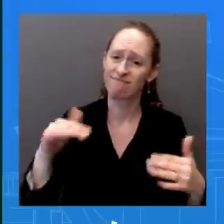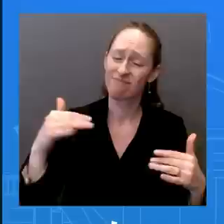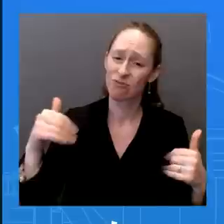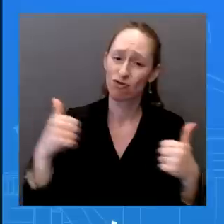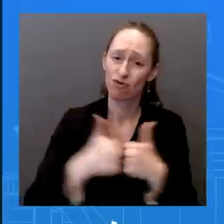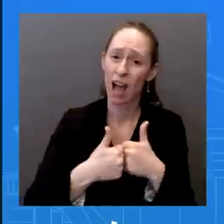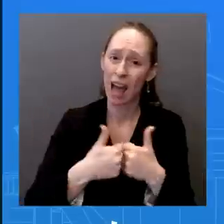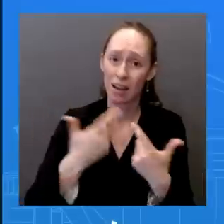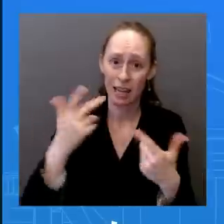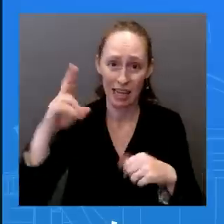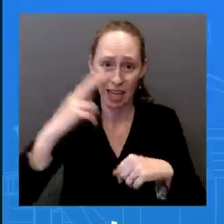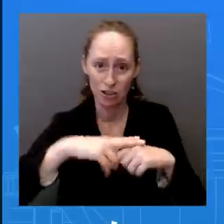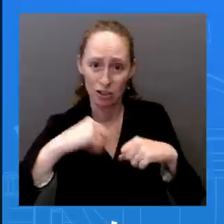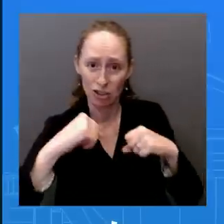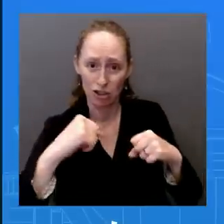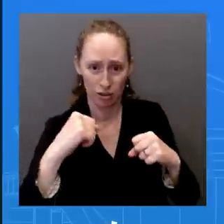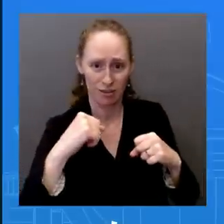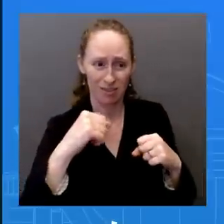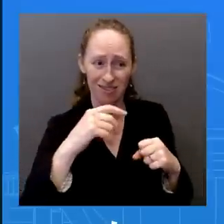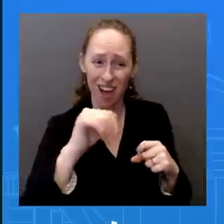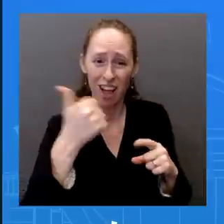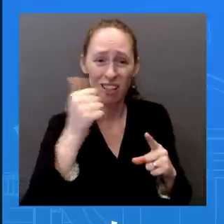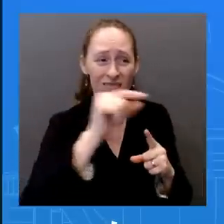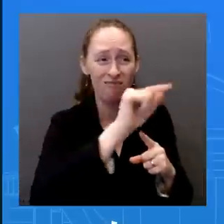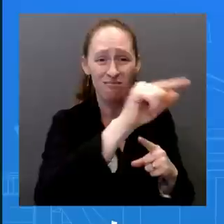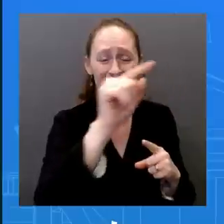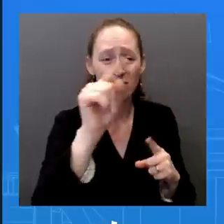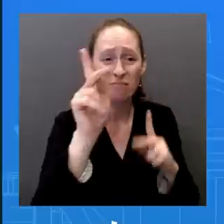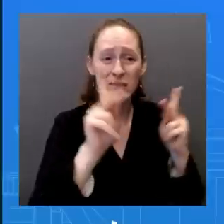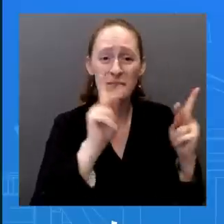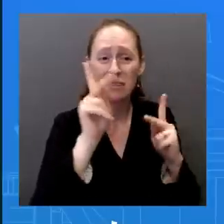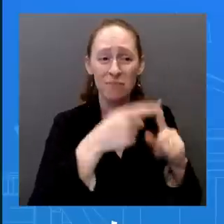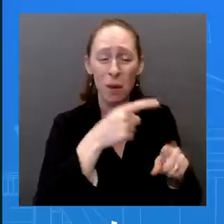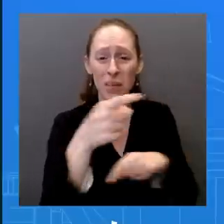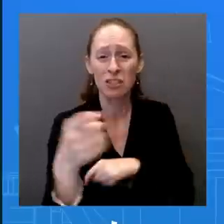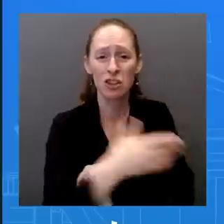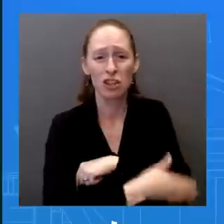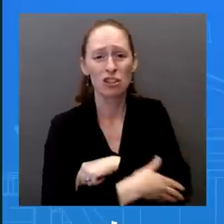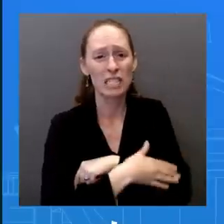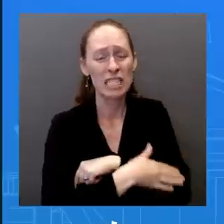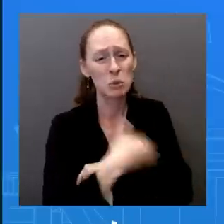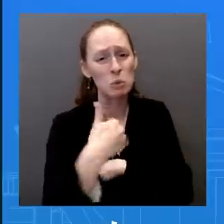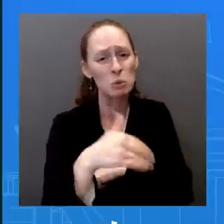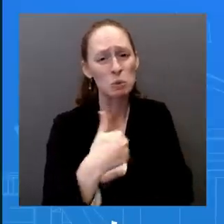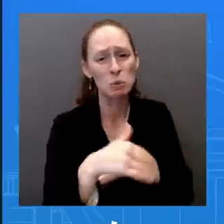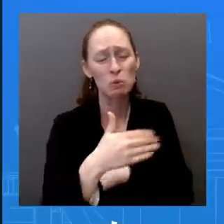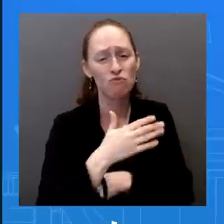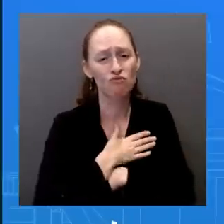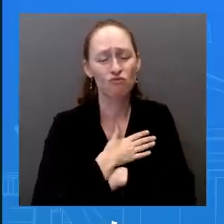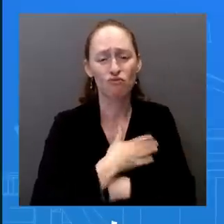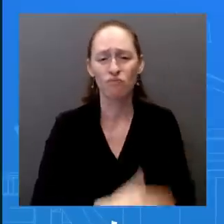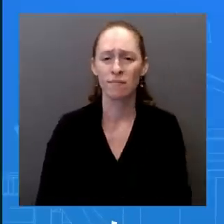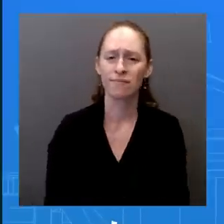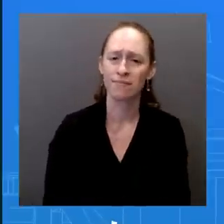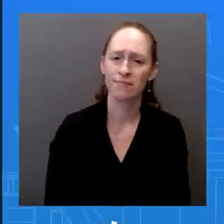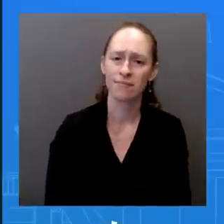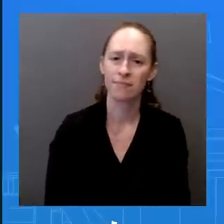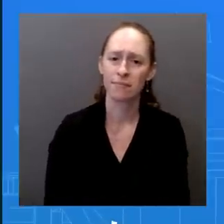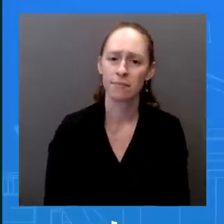from Venezuela or Cuba or Nicaragua, be treated as some kind of pawn, because these are people who are trying to